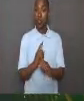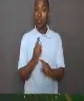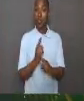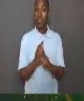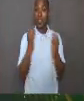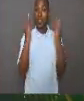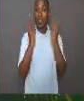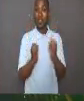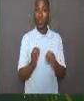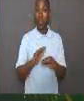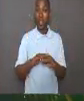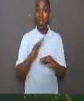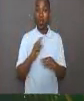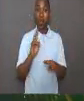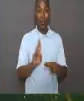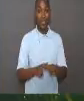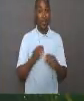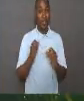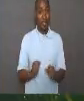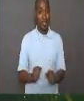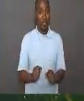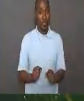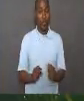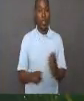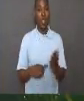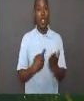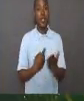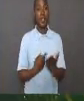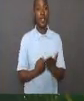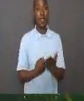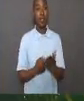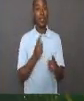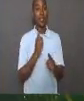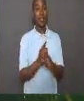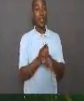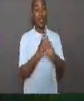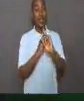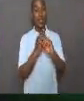diagram? Here are the correct answers.